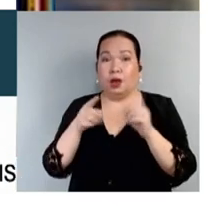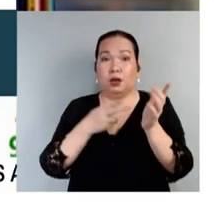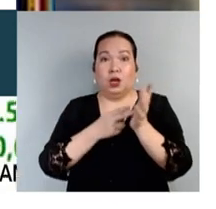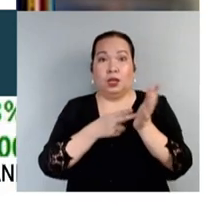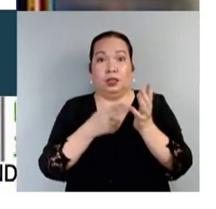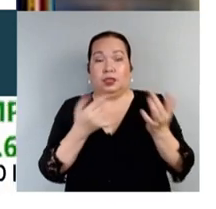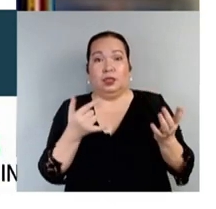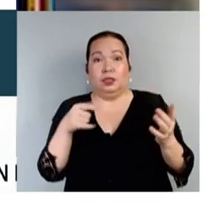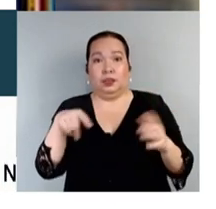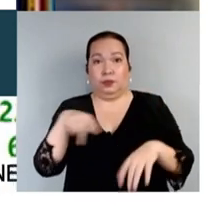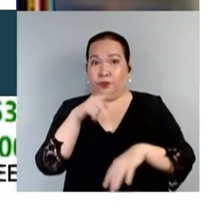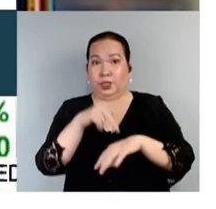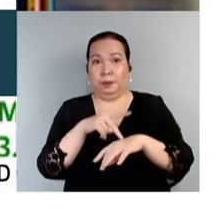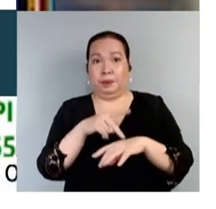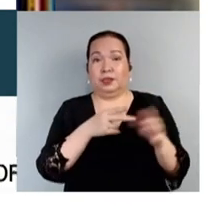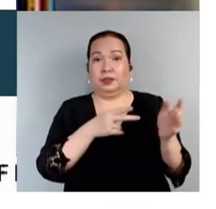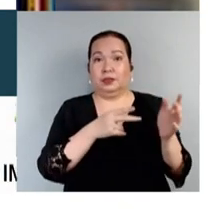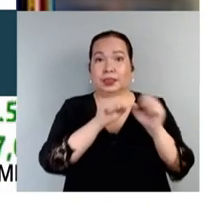does not